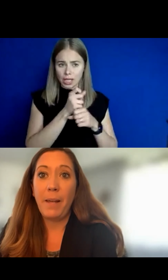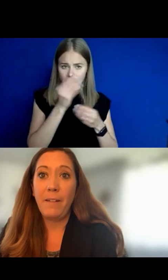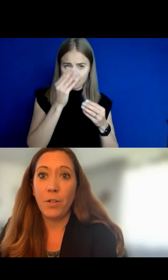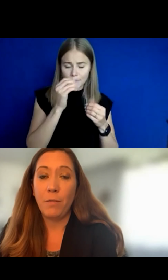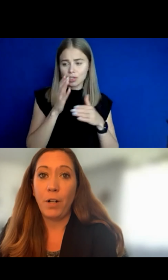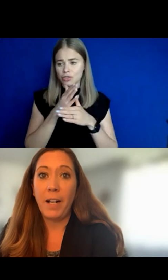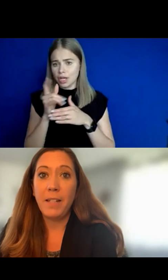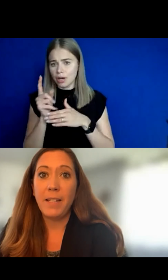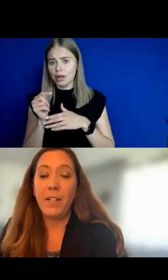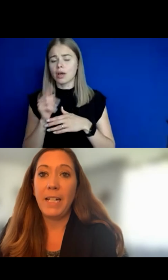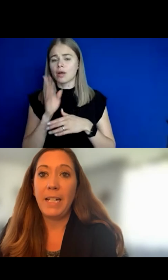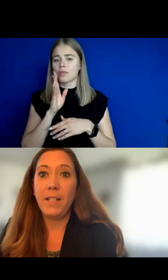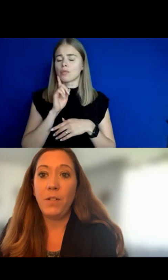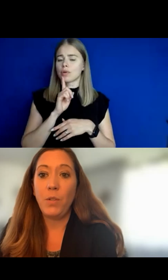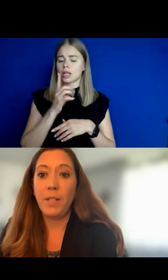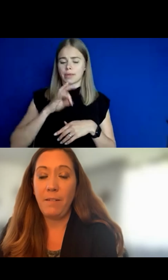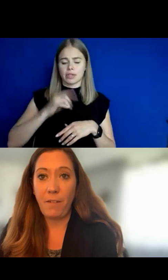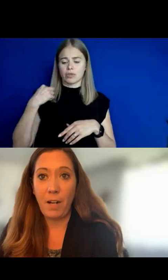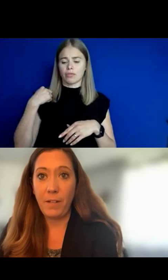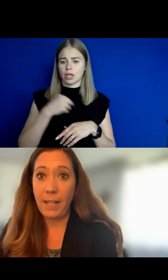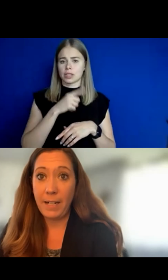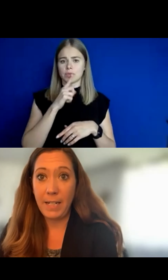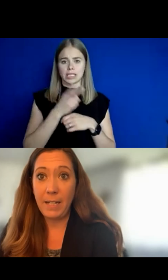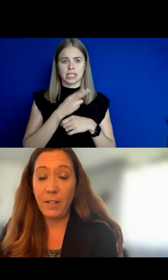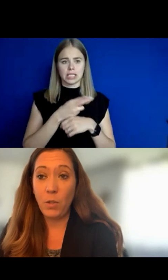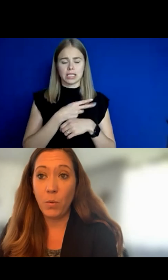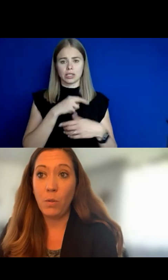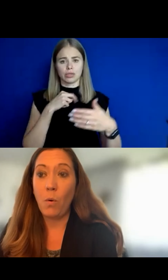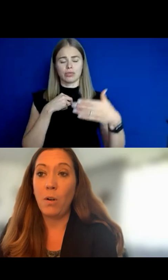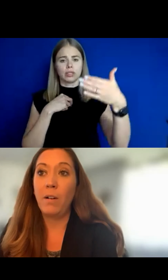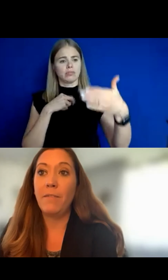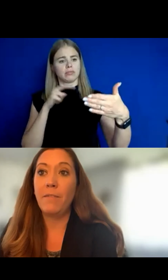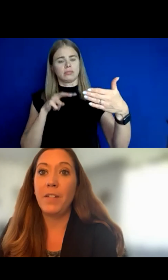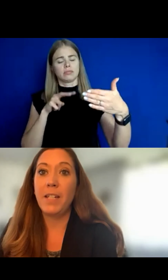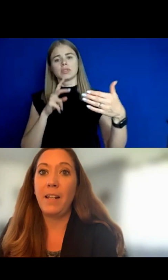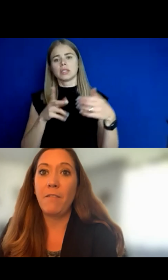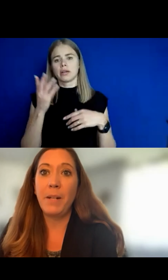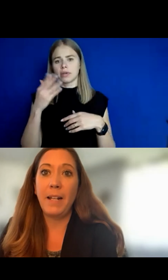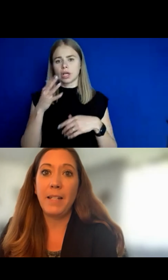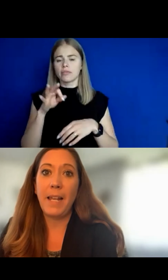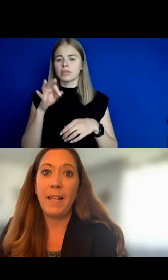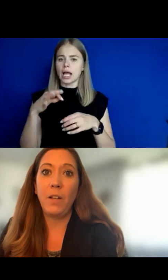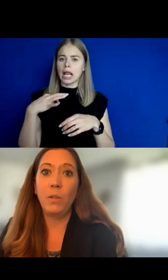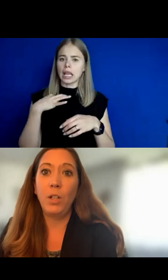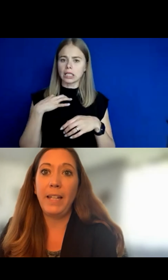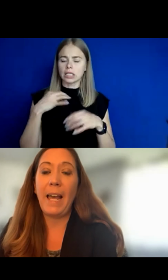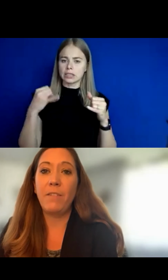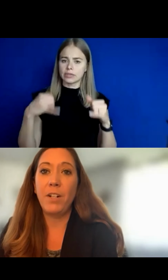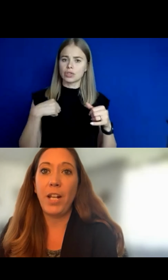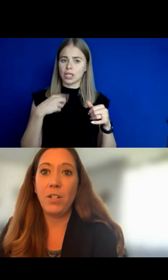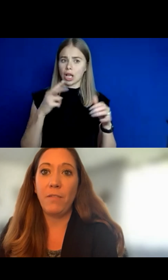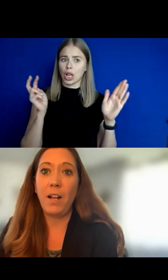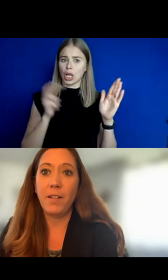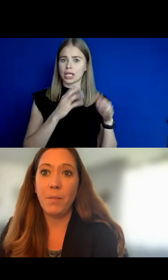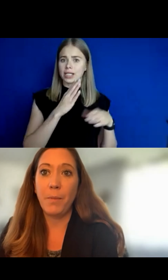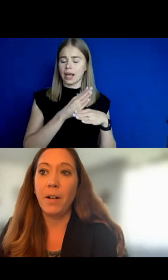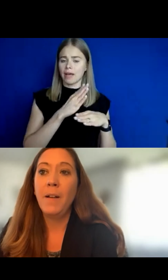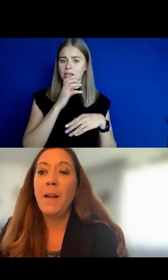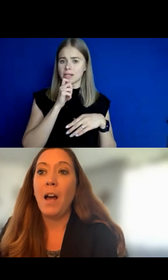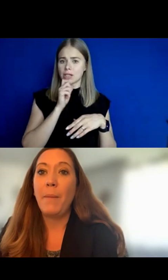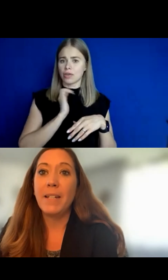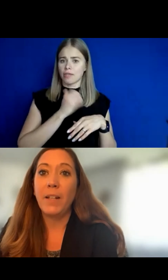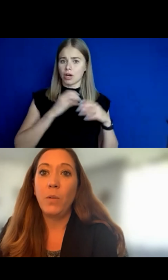very beneficial for us. It's very easy to sit in front of an elected individual or in front of state government and say, look at the average age of our